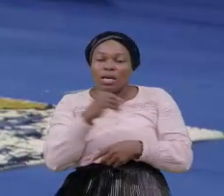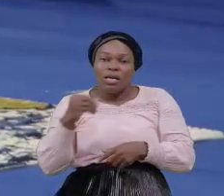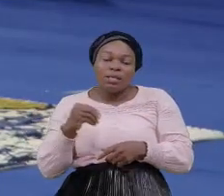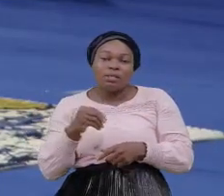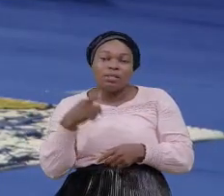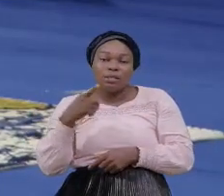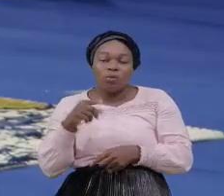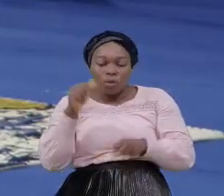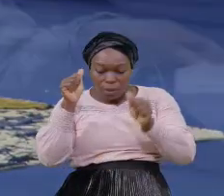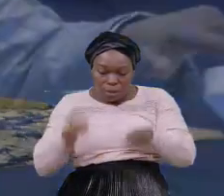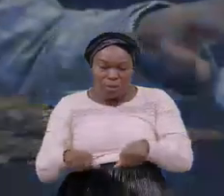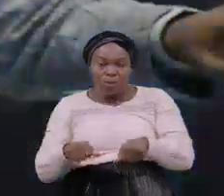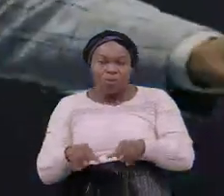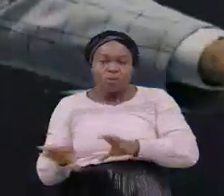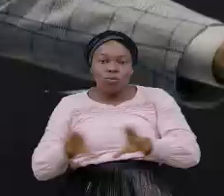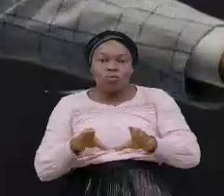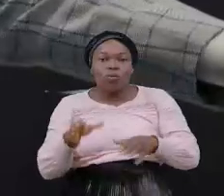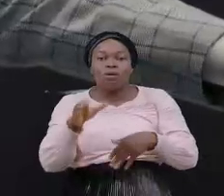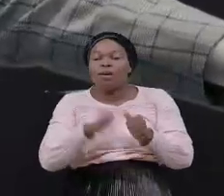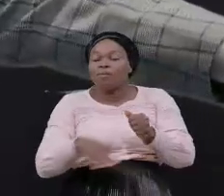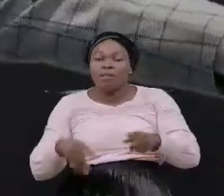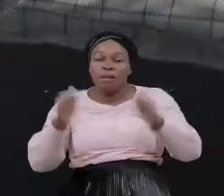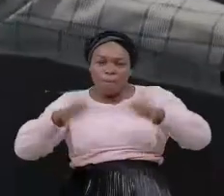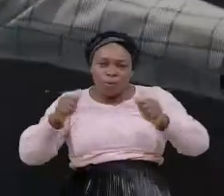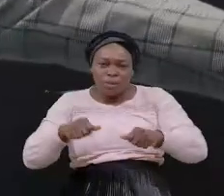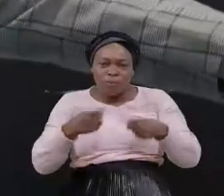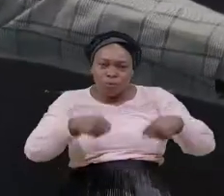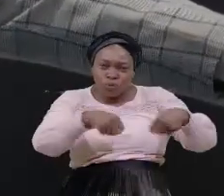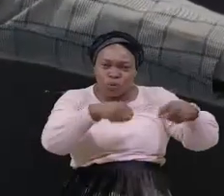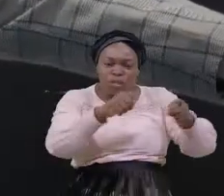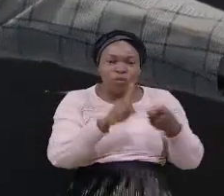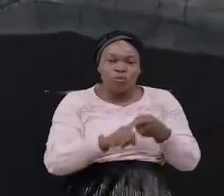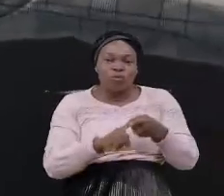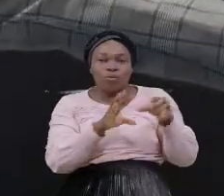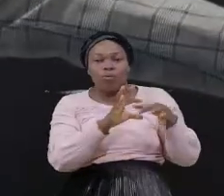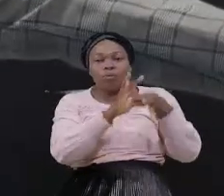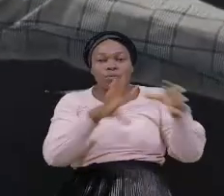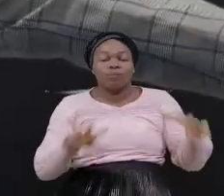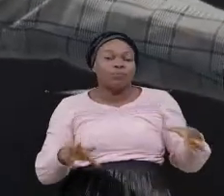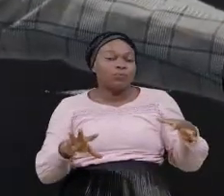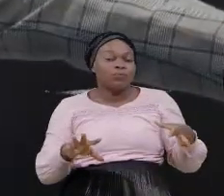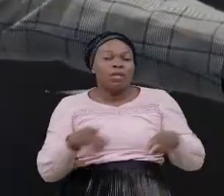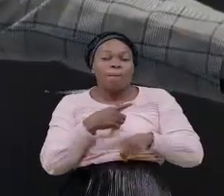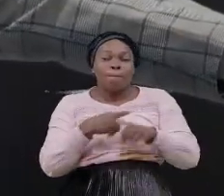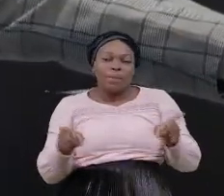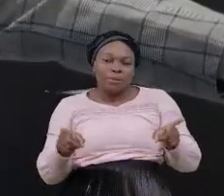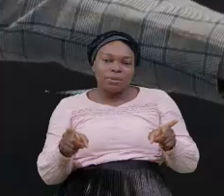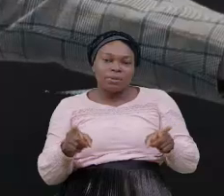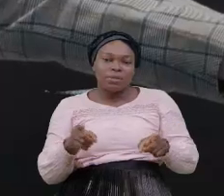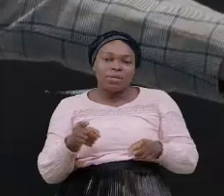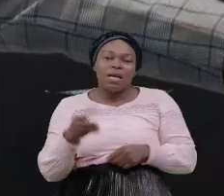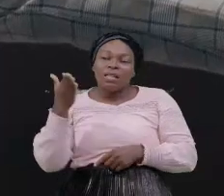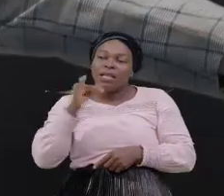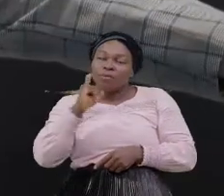other goat free, so man may not be able to set the other man free. But there is one higher than all